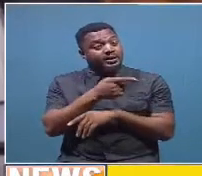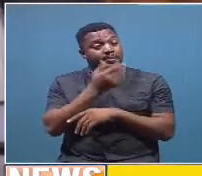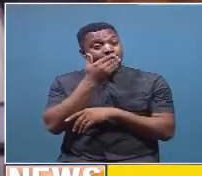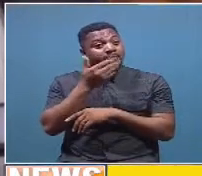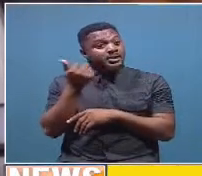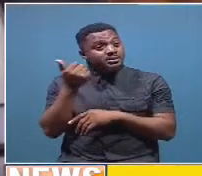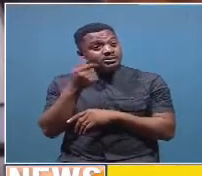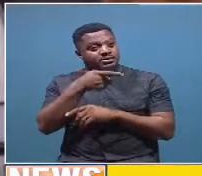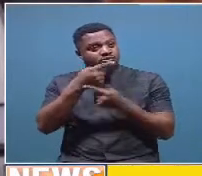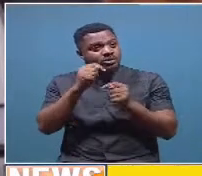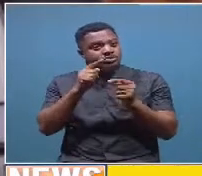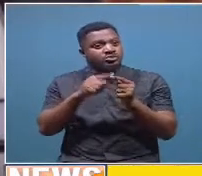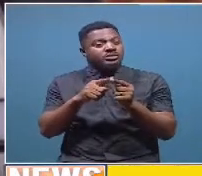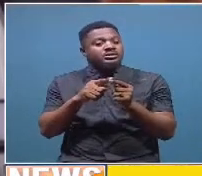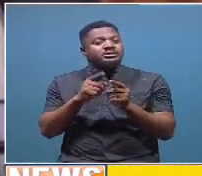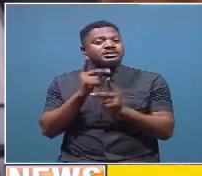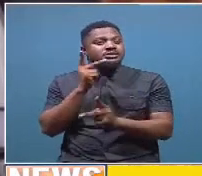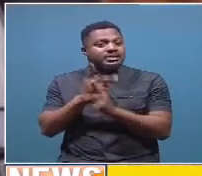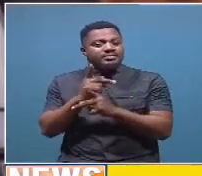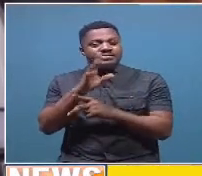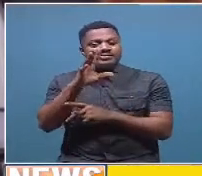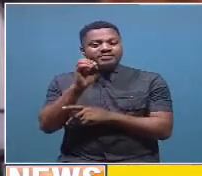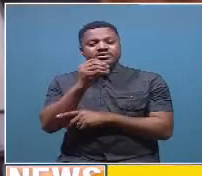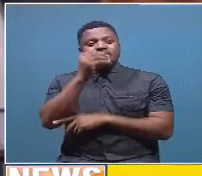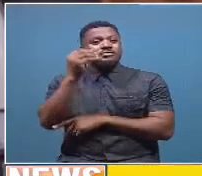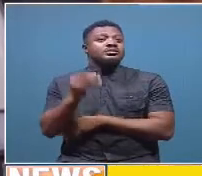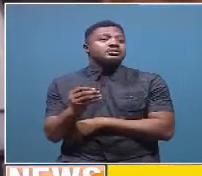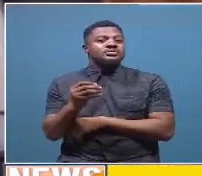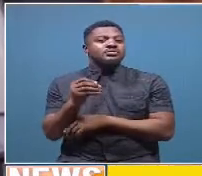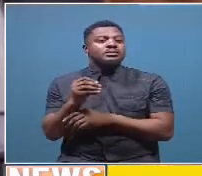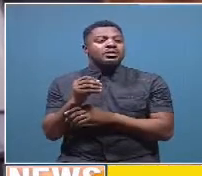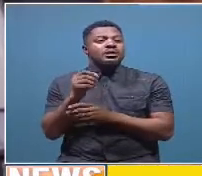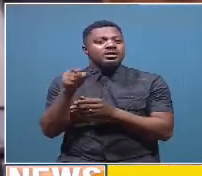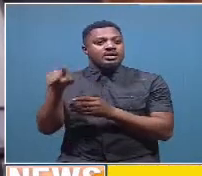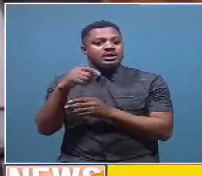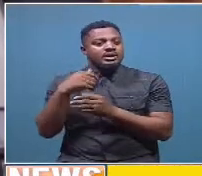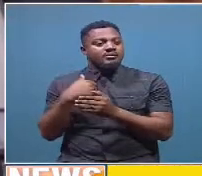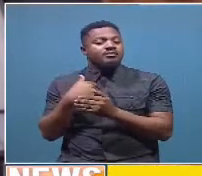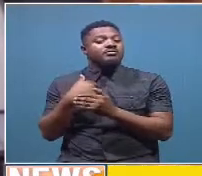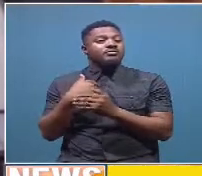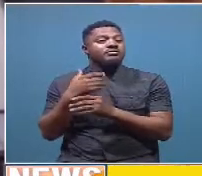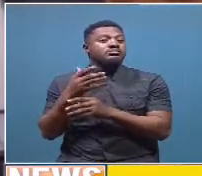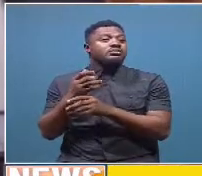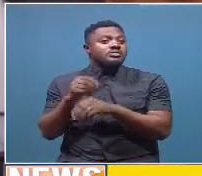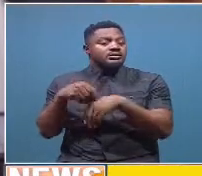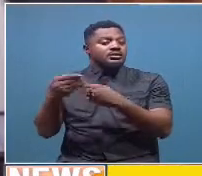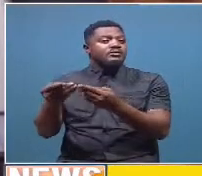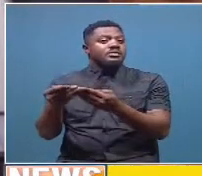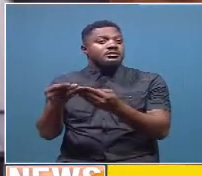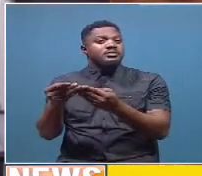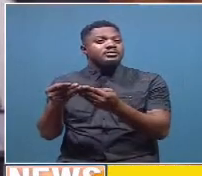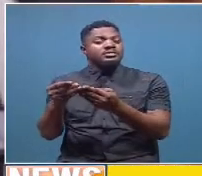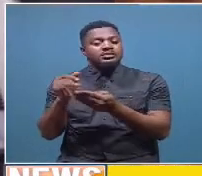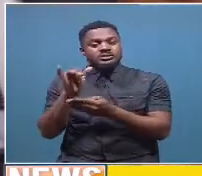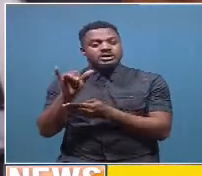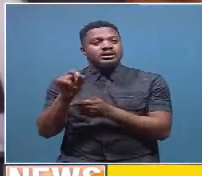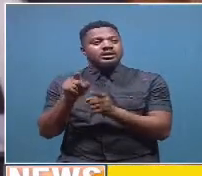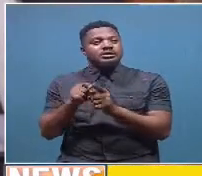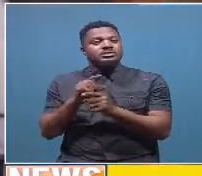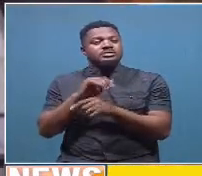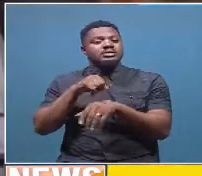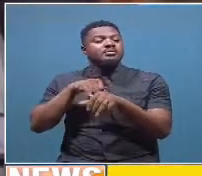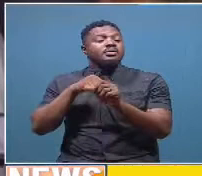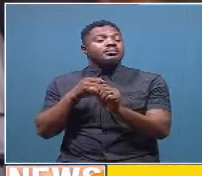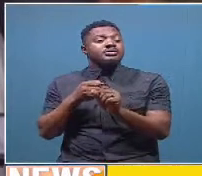best, they should try to even maintain the 50% projection that they have actually also given or they have stated as being